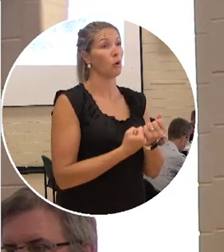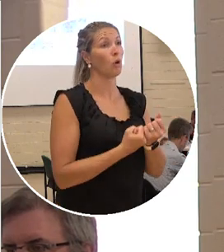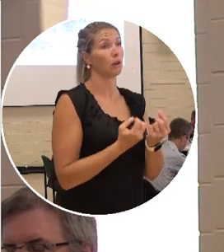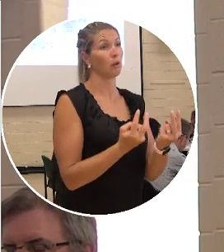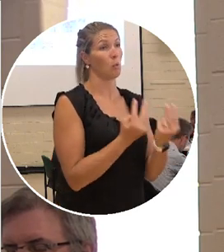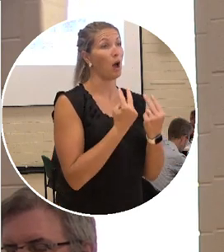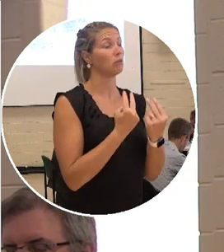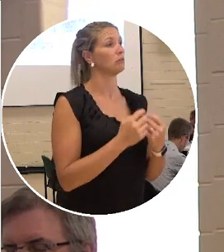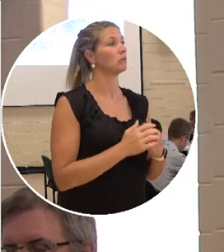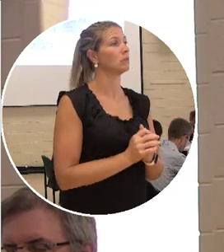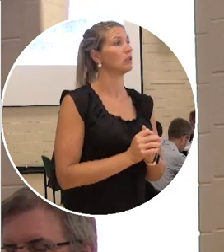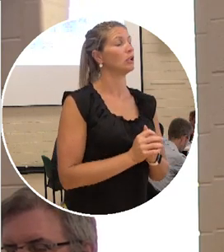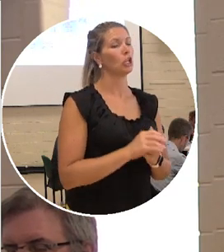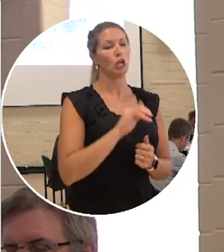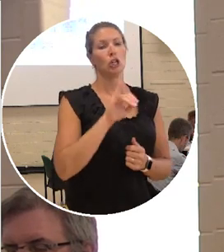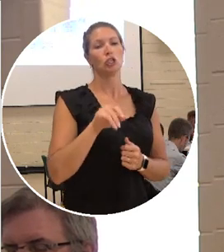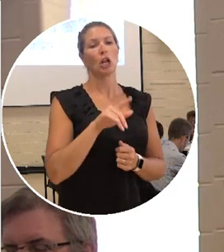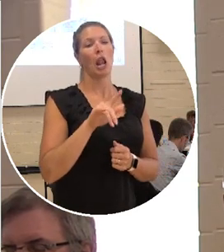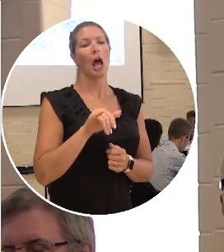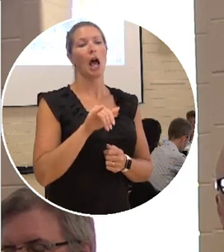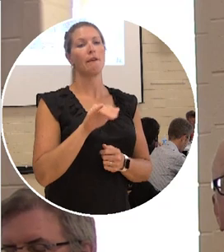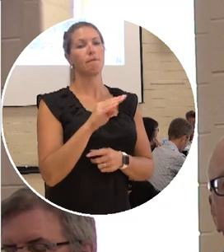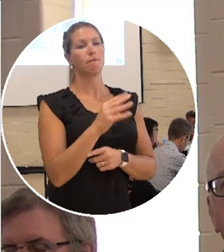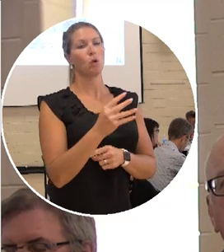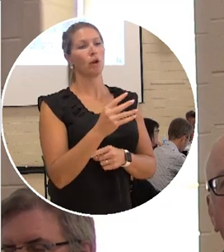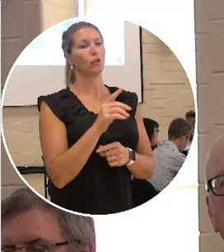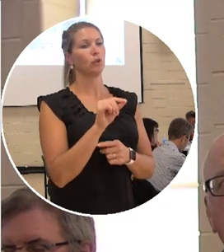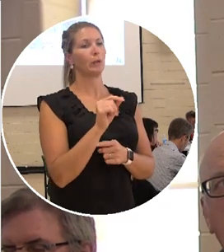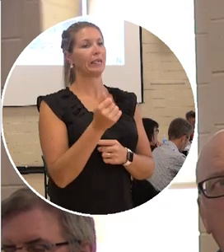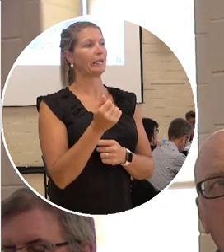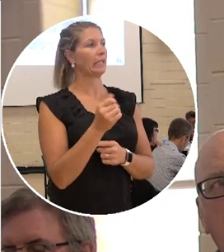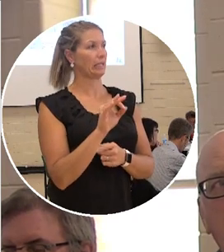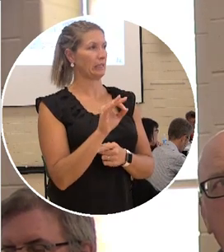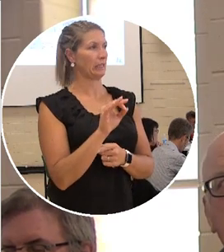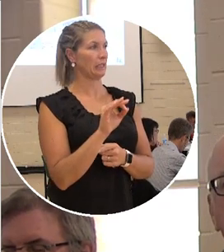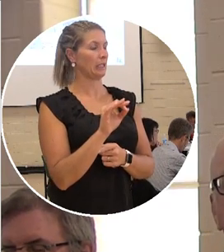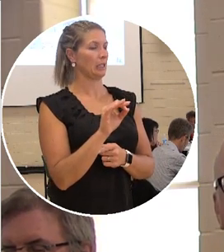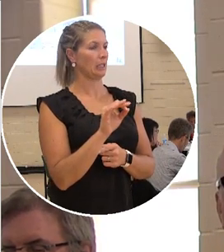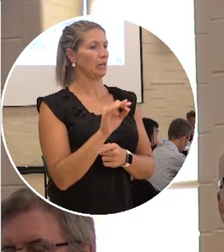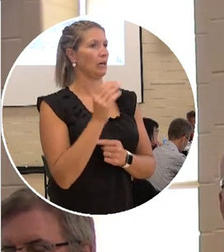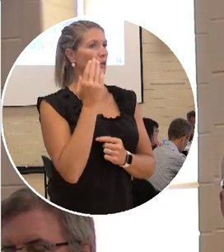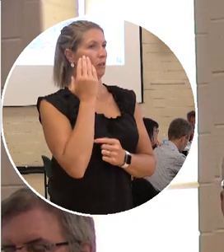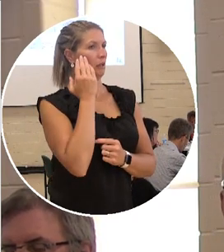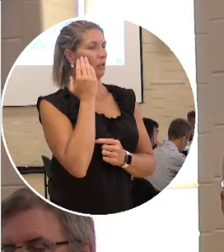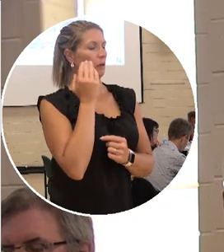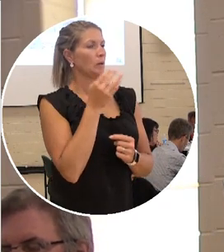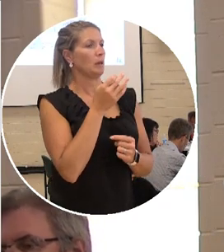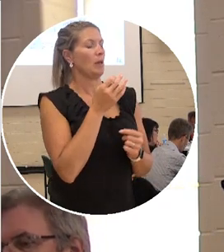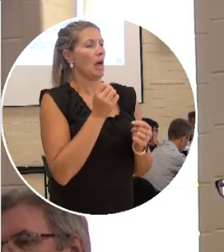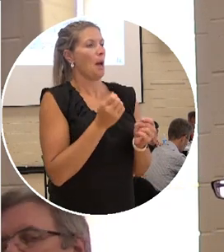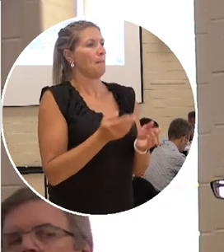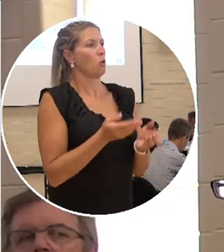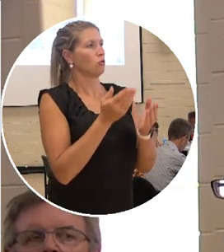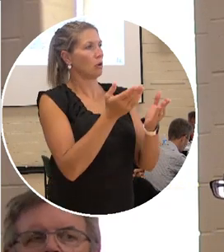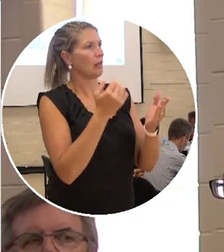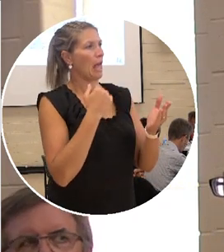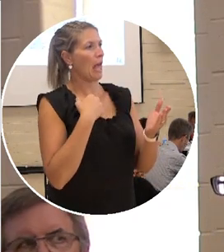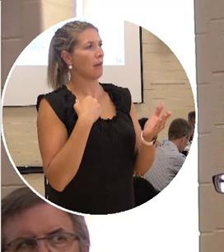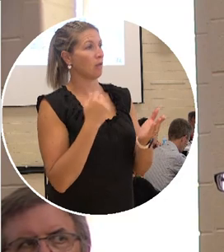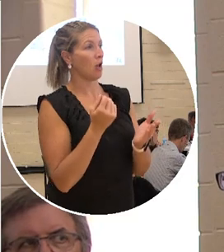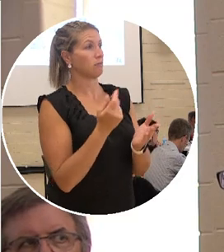July 9th, 2019, the following motion was referred to the Executive Committee for approval on behalf of the